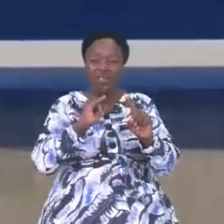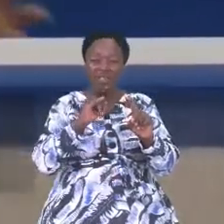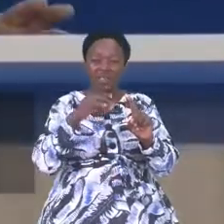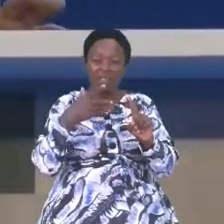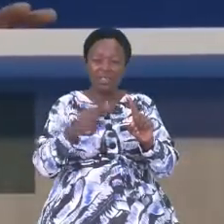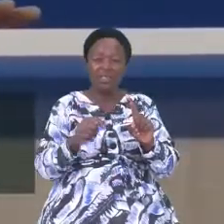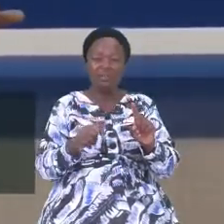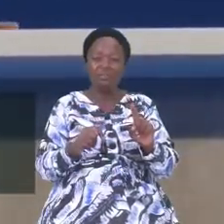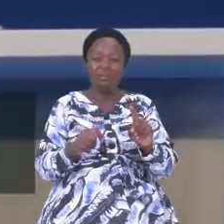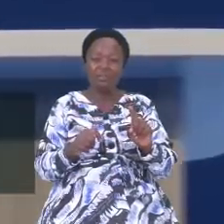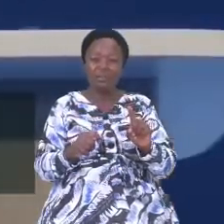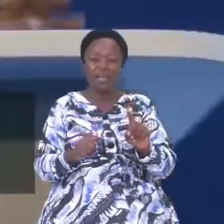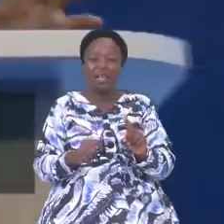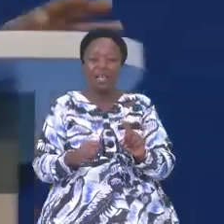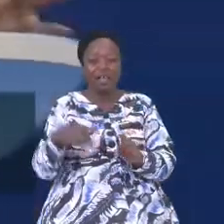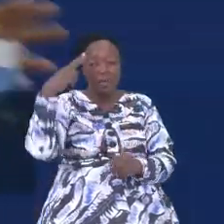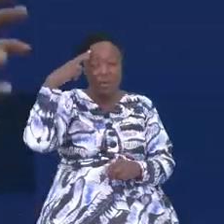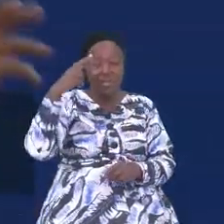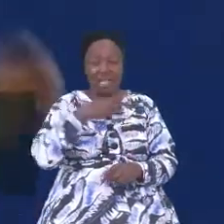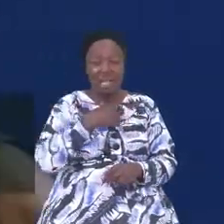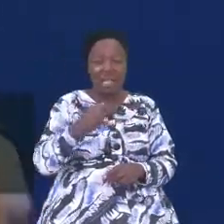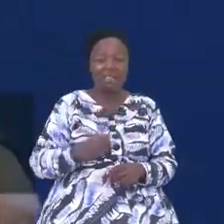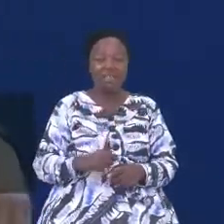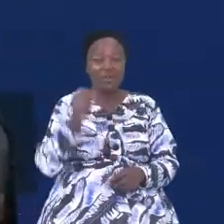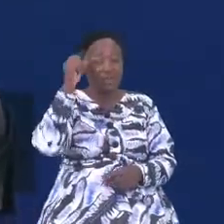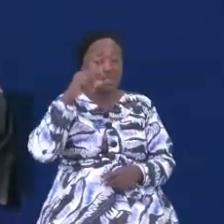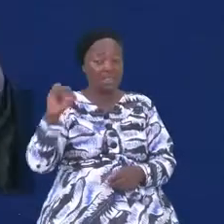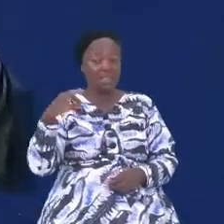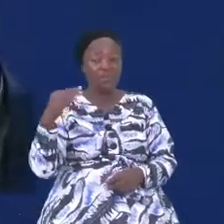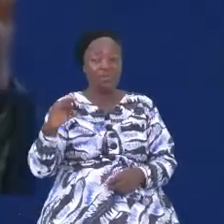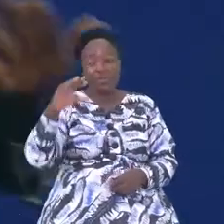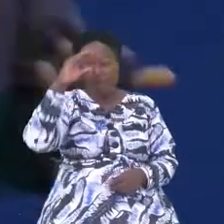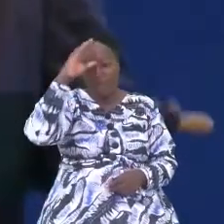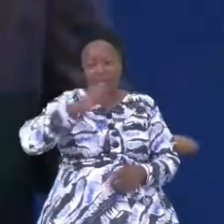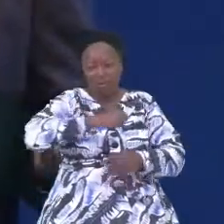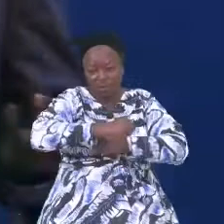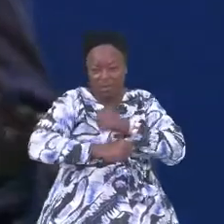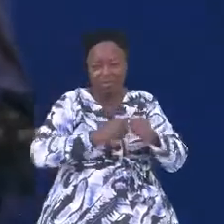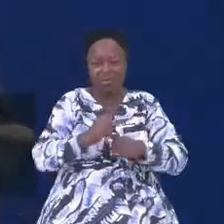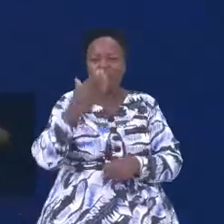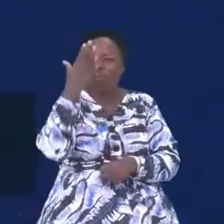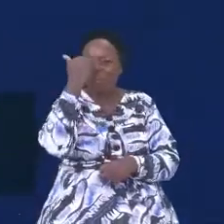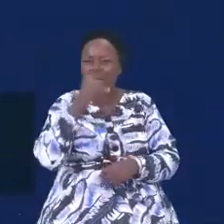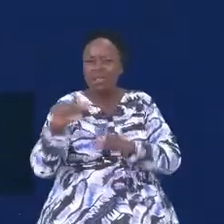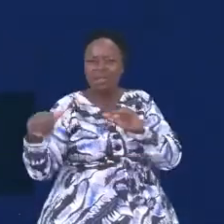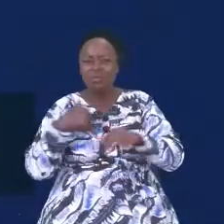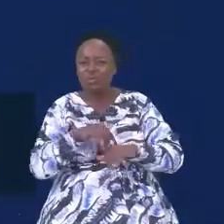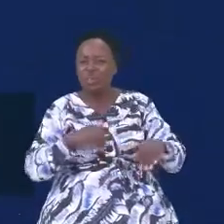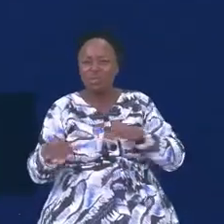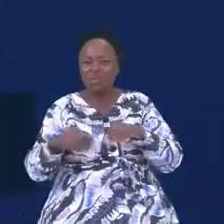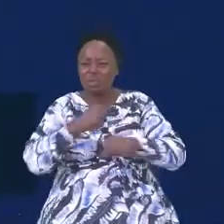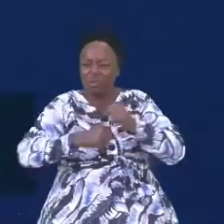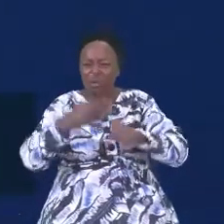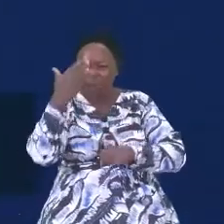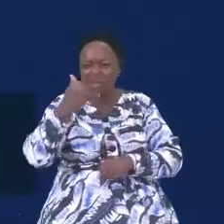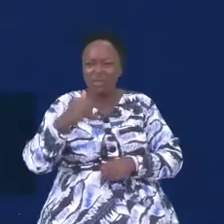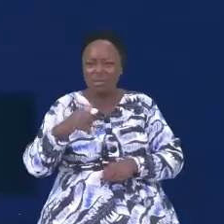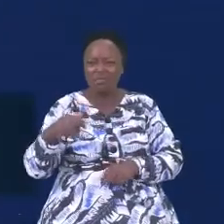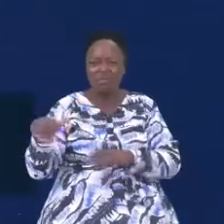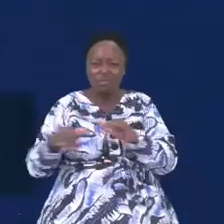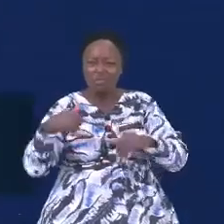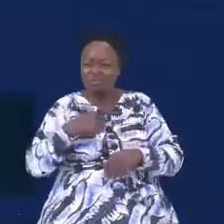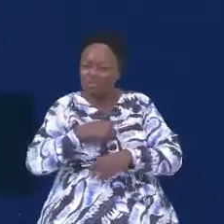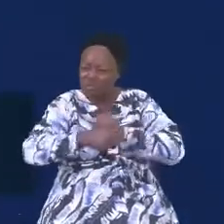the comprehension of man's suffering. Why do we suffer? Do we understand why we suffer?